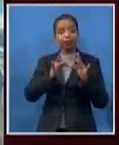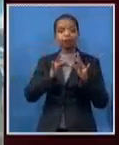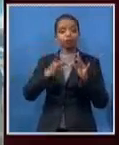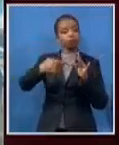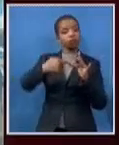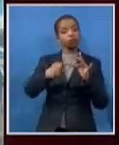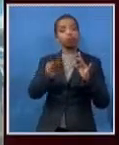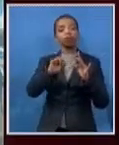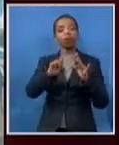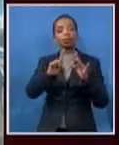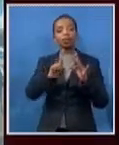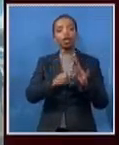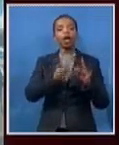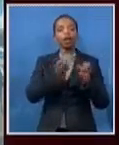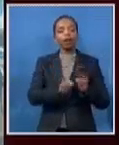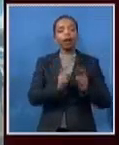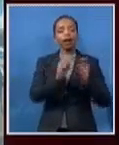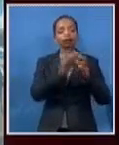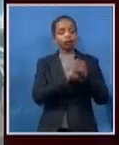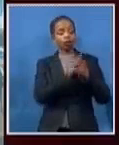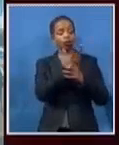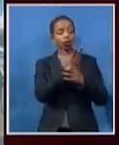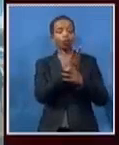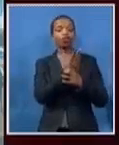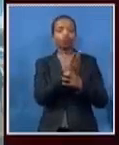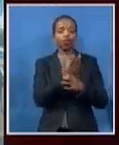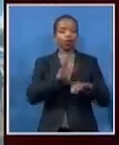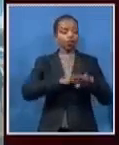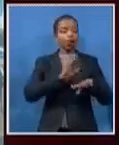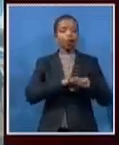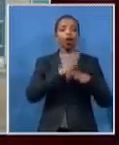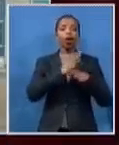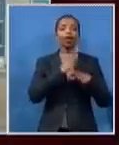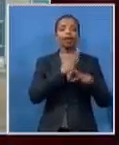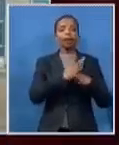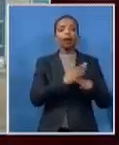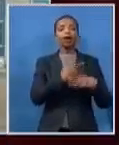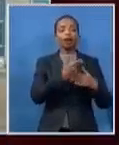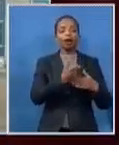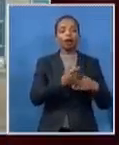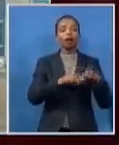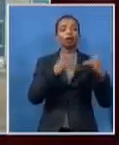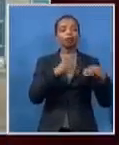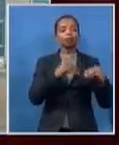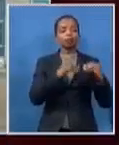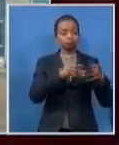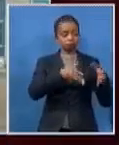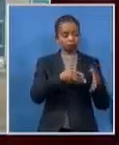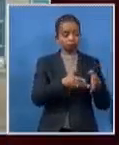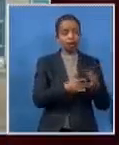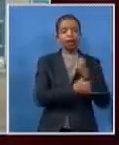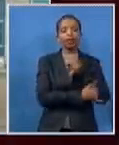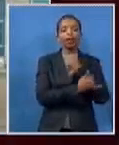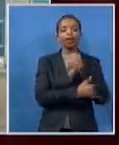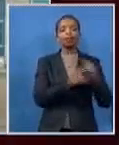we get more labor-intensive growth in the country. I like how our conversation is not in a vacuum. You gave a